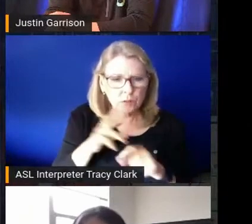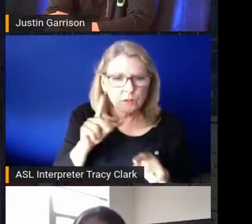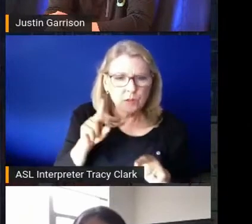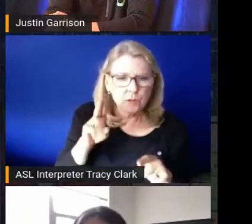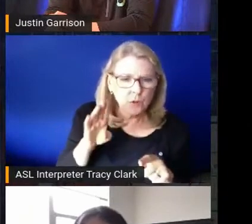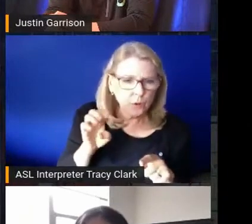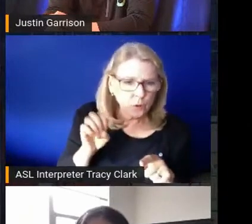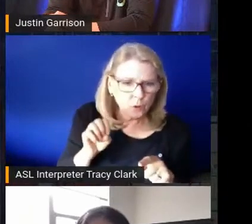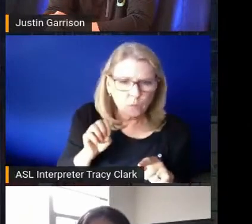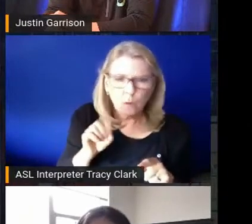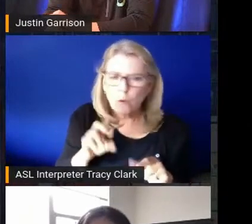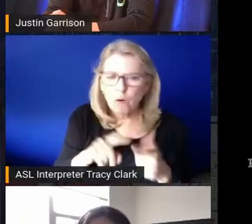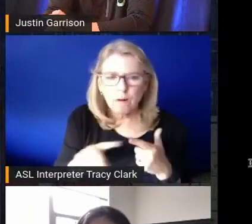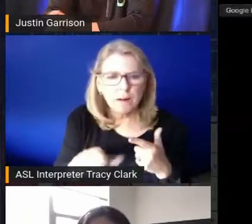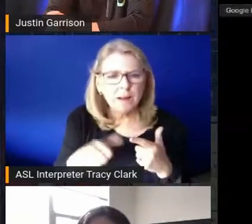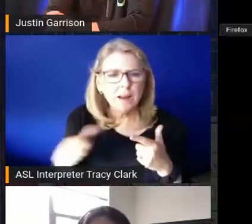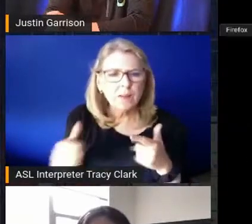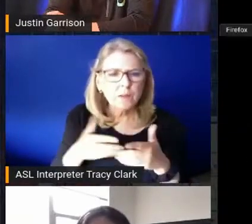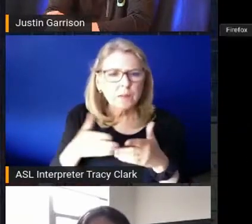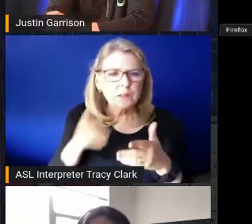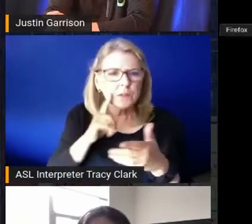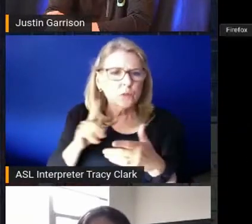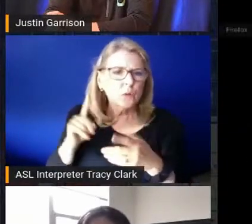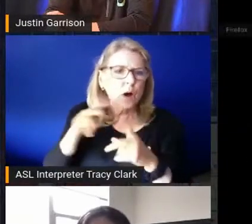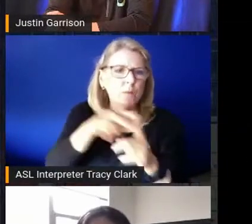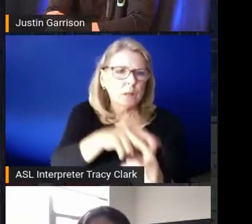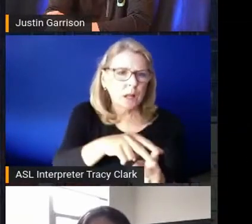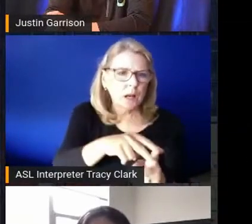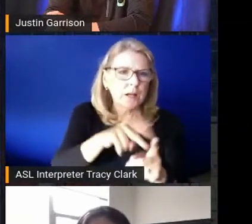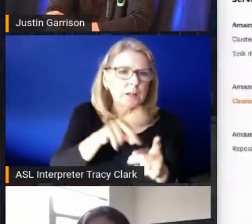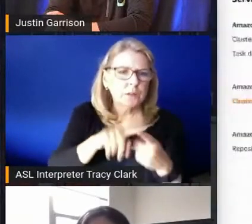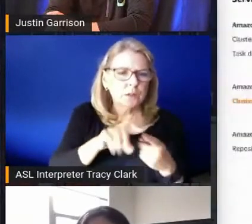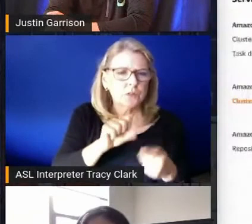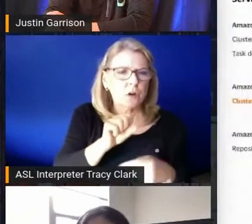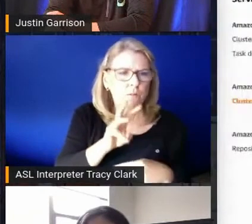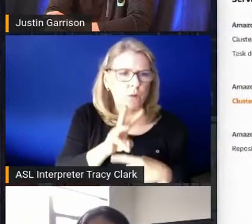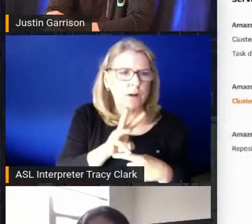mechanism to apply this manifest, for example, GitOps operator, right, as we just talked.